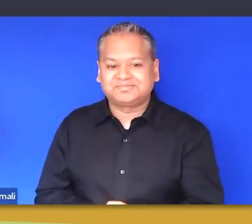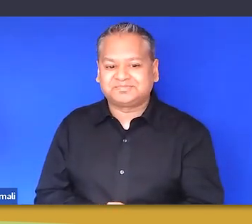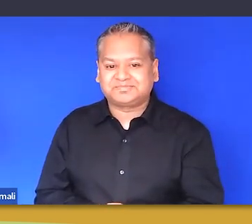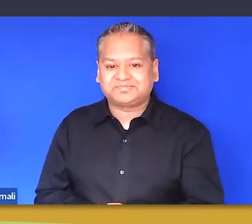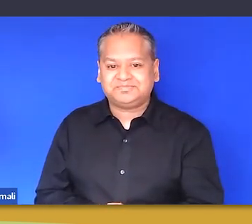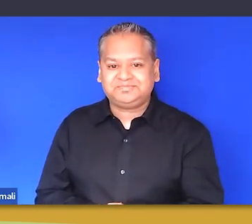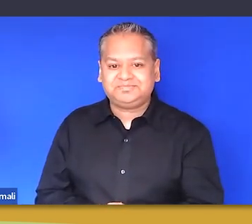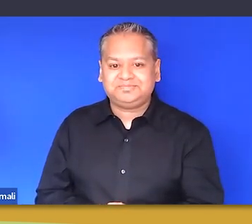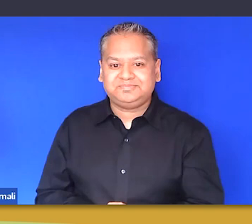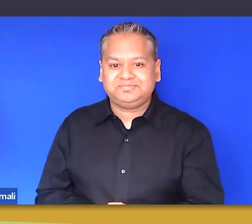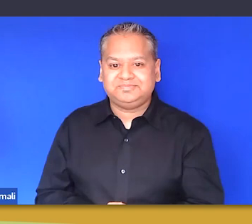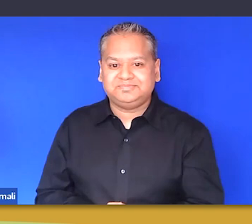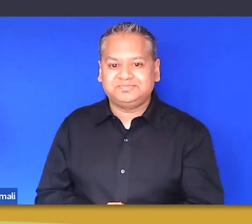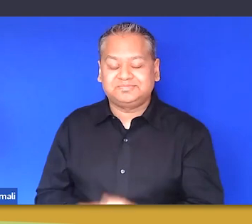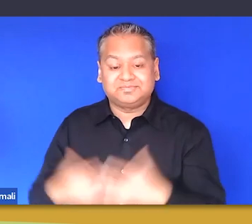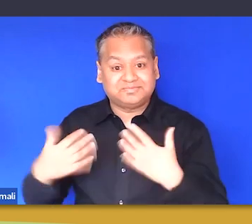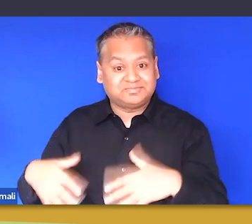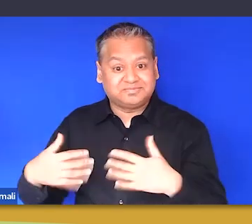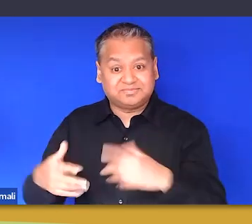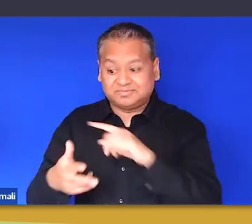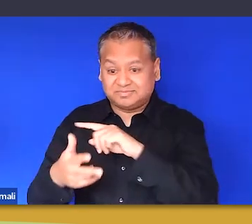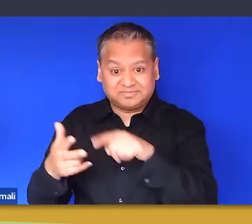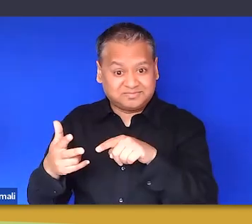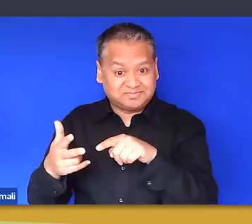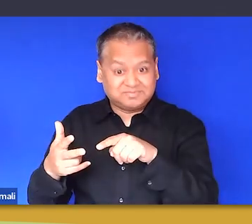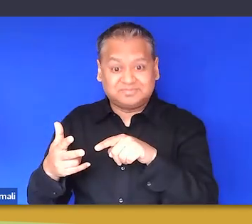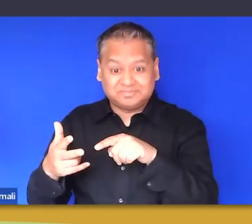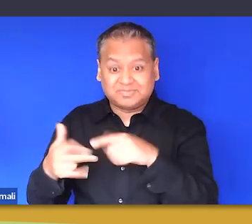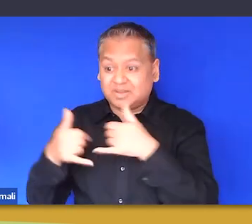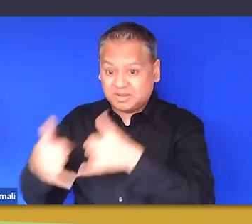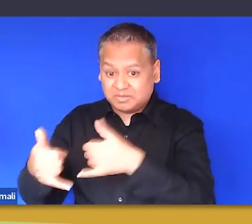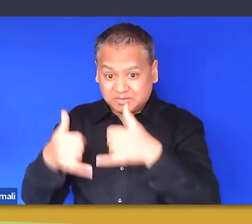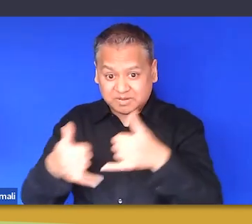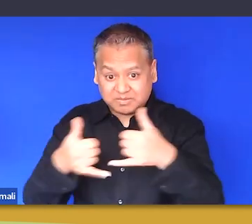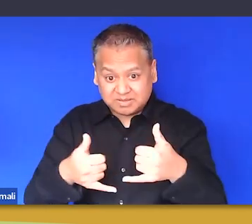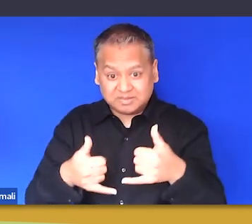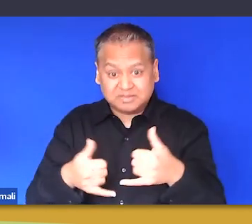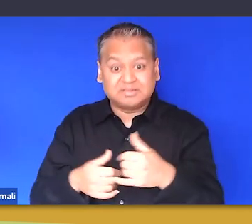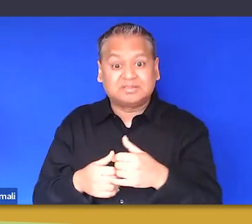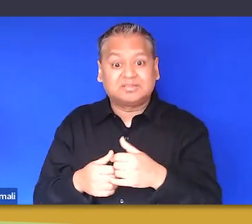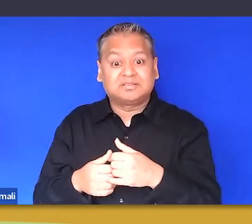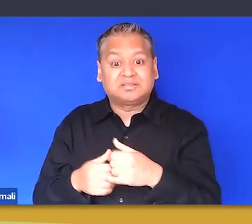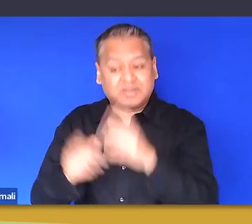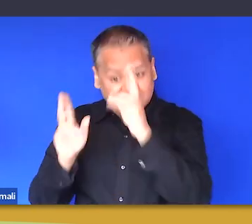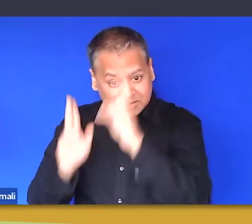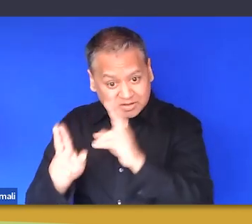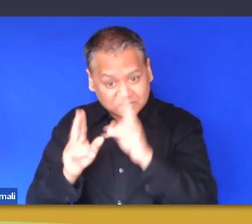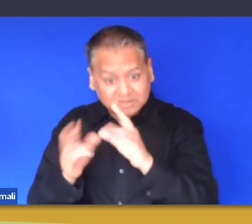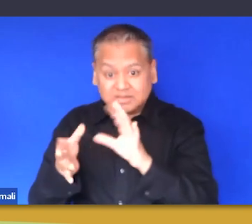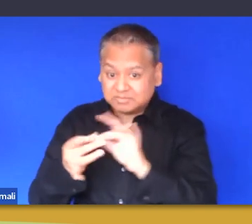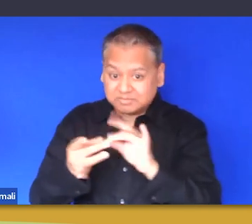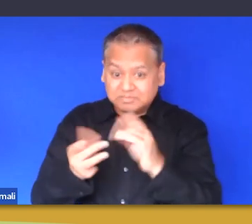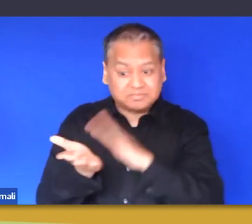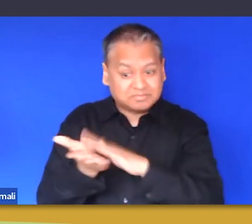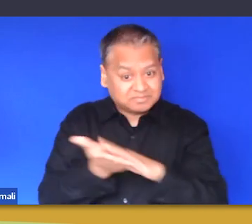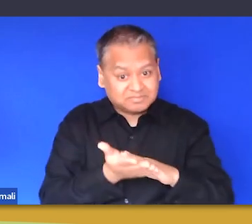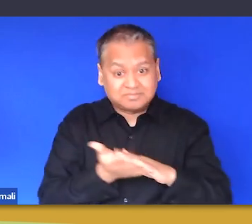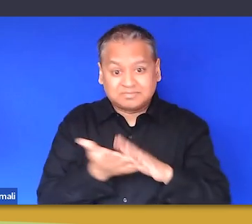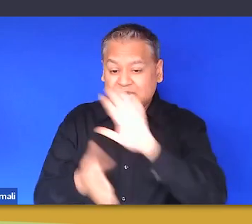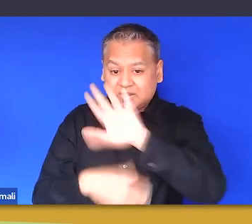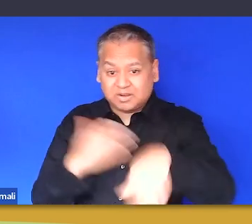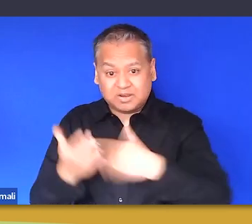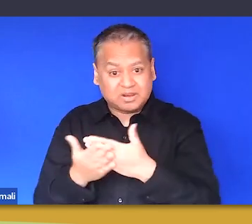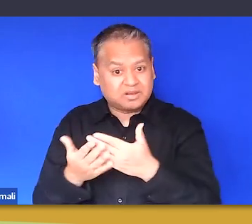recognition in their own right. Their ongoing commitment to support those impacted by racism and to foster diversity